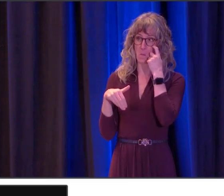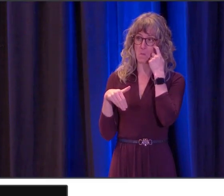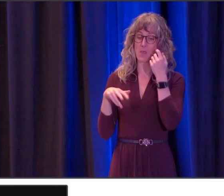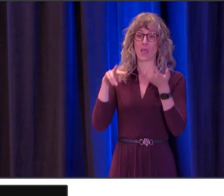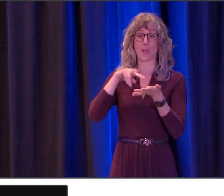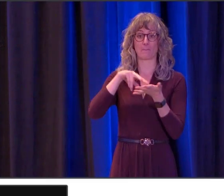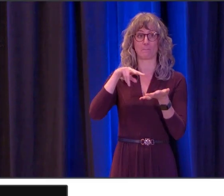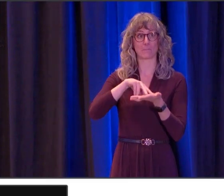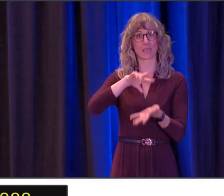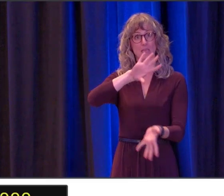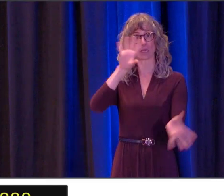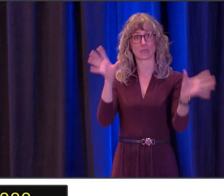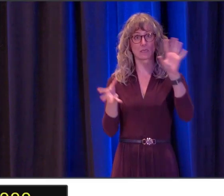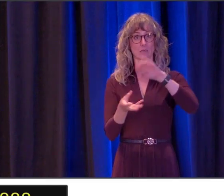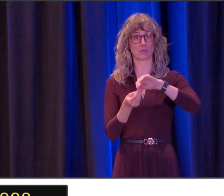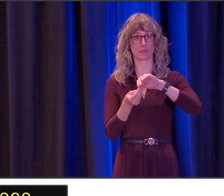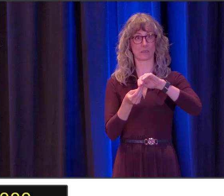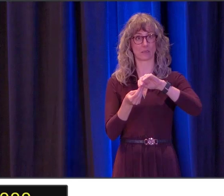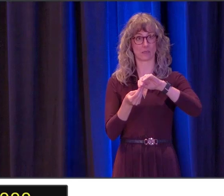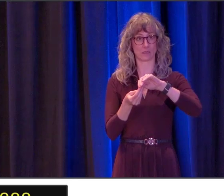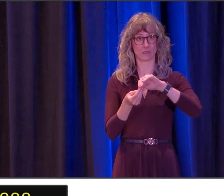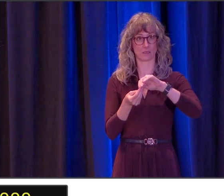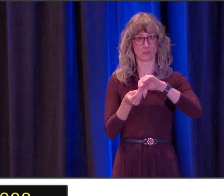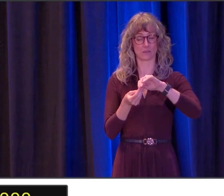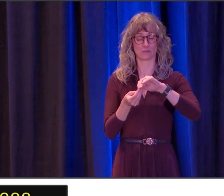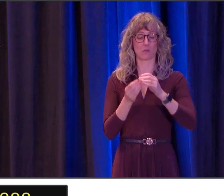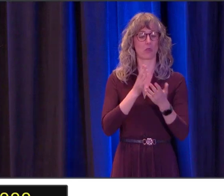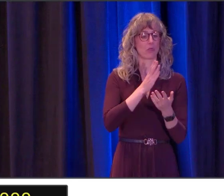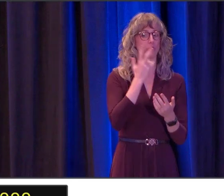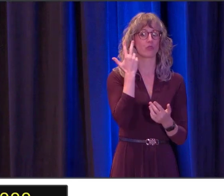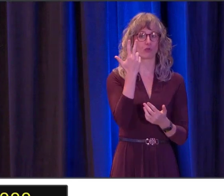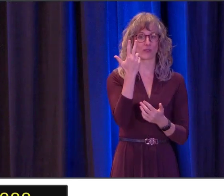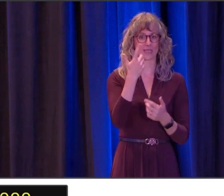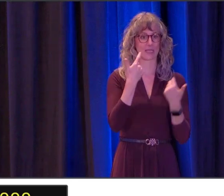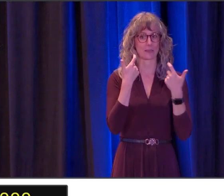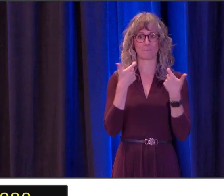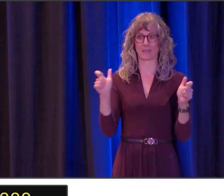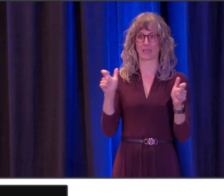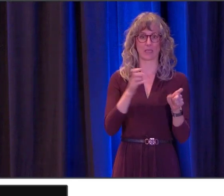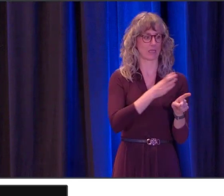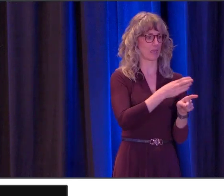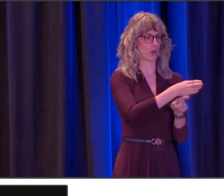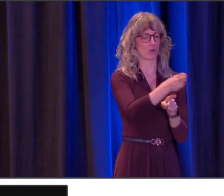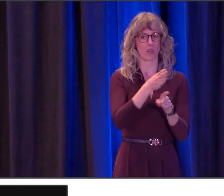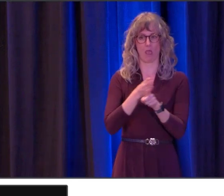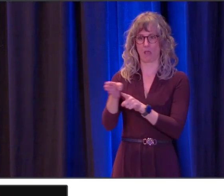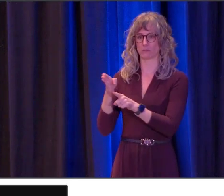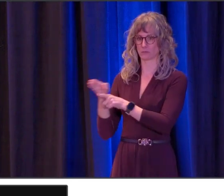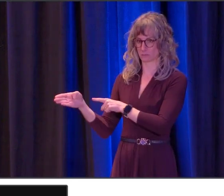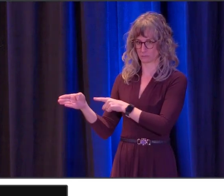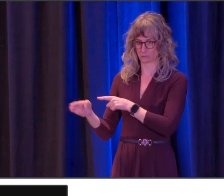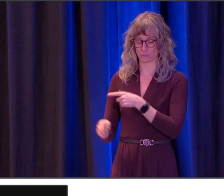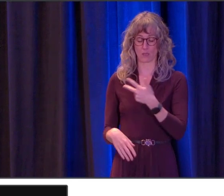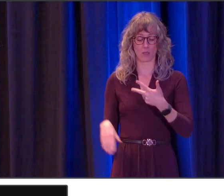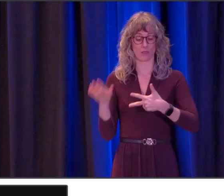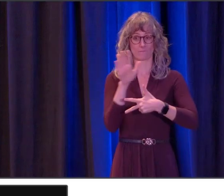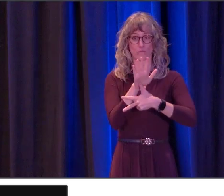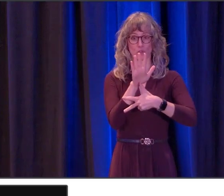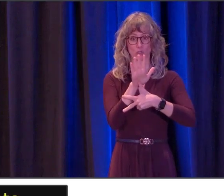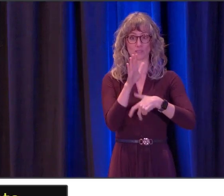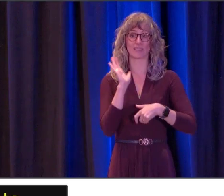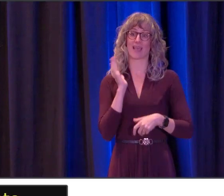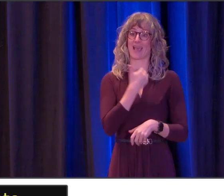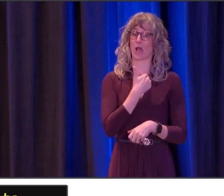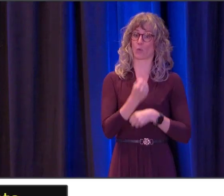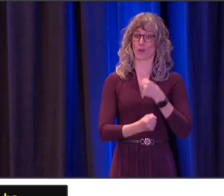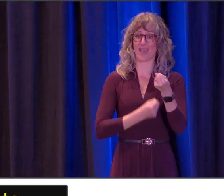breaks down internally into three main operating areas. The first being the advocacy